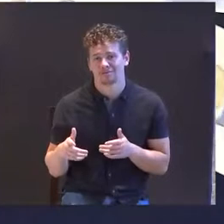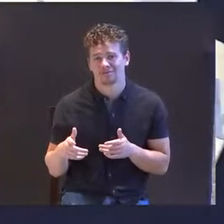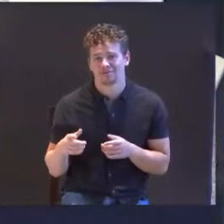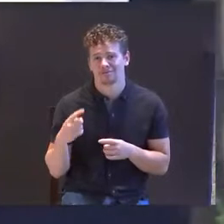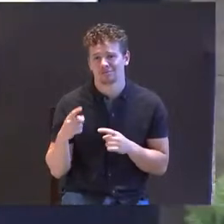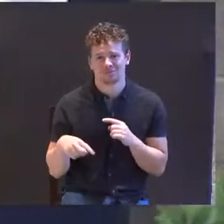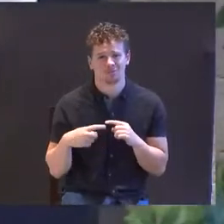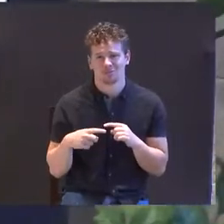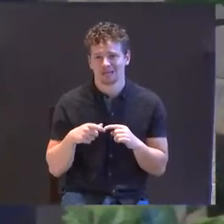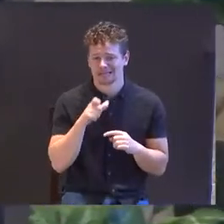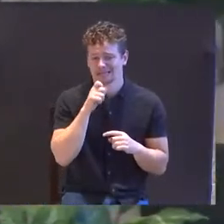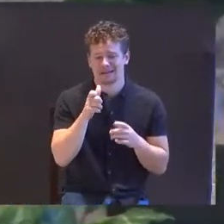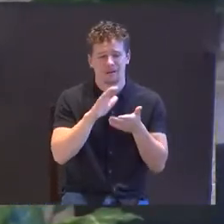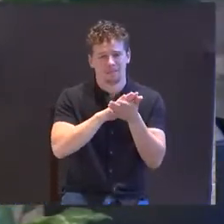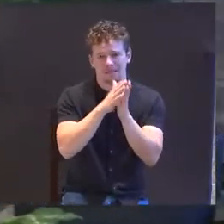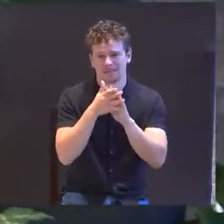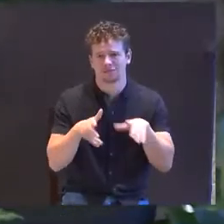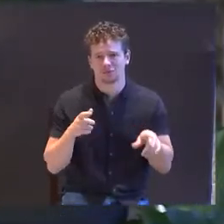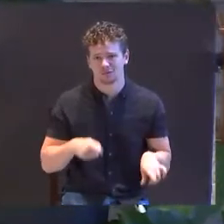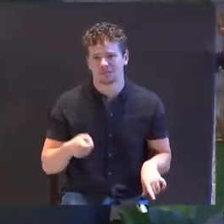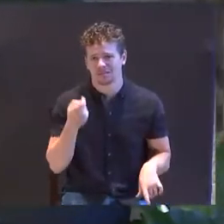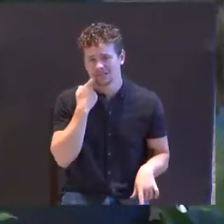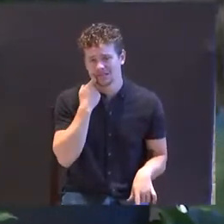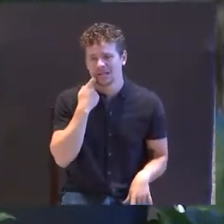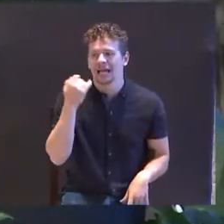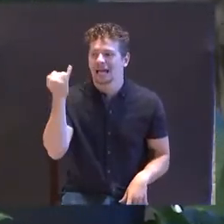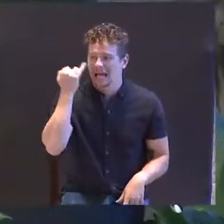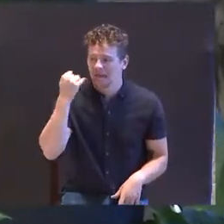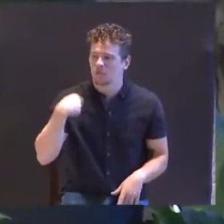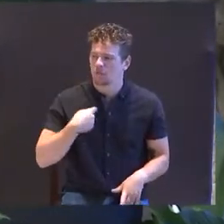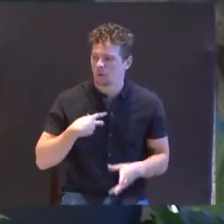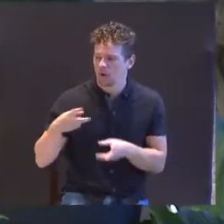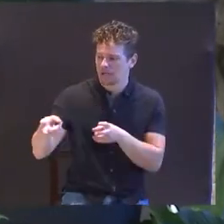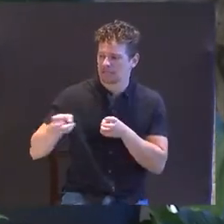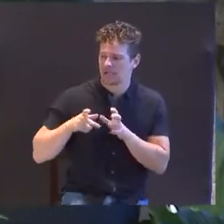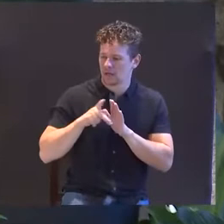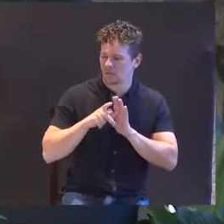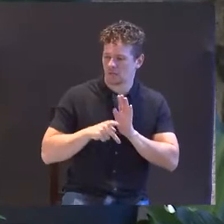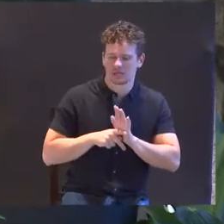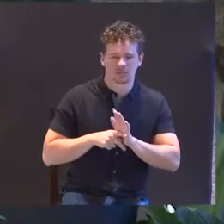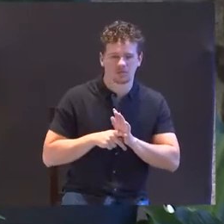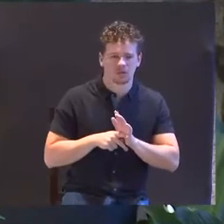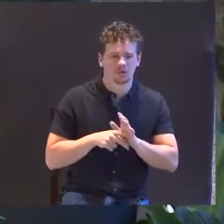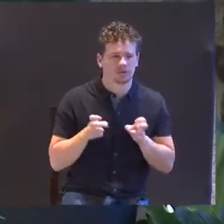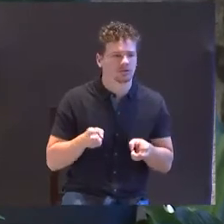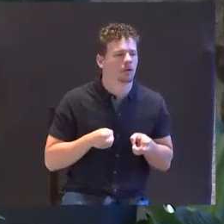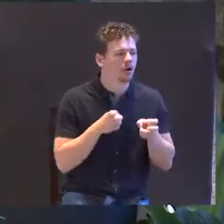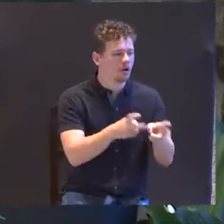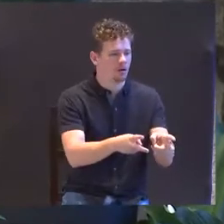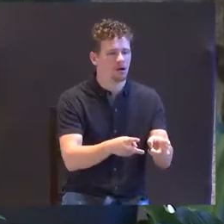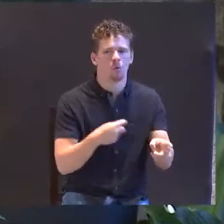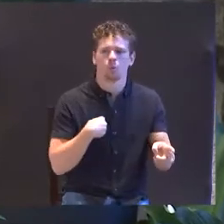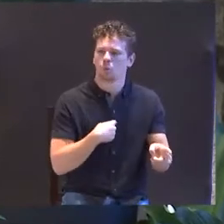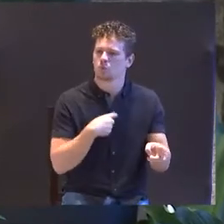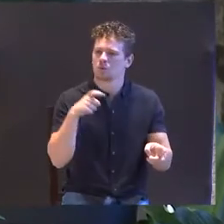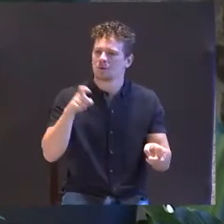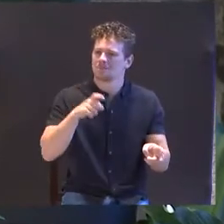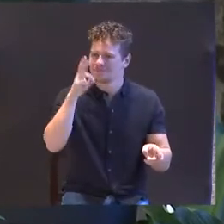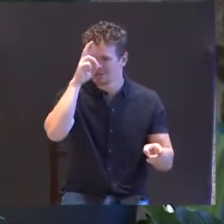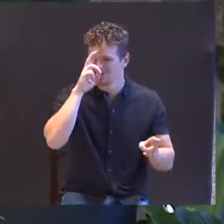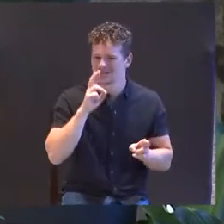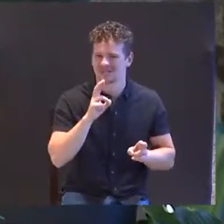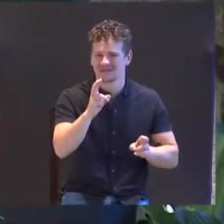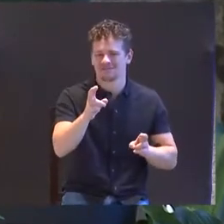want to enter into it and use our principles that we teach here, he says that we must have respect for the rule of